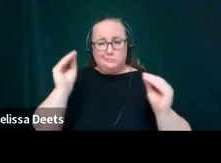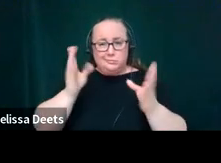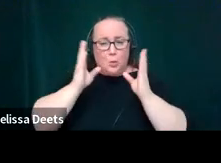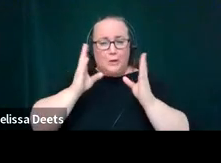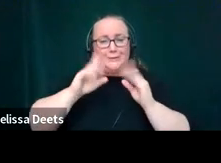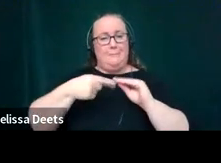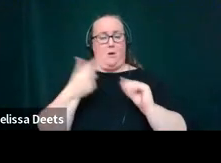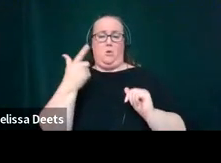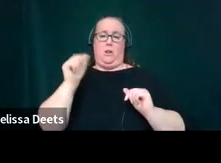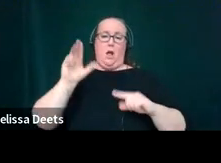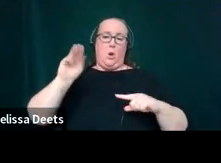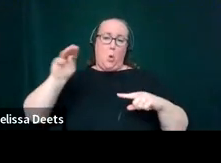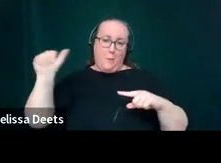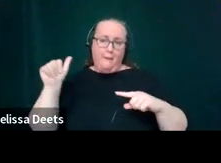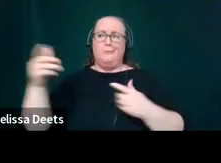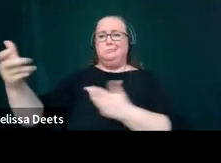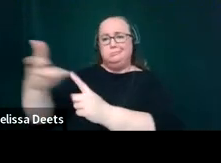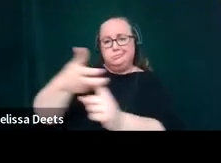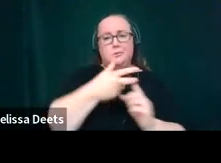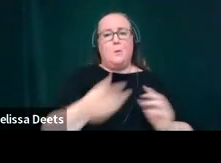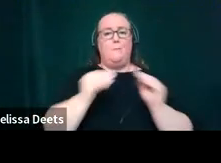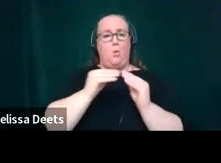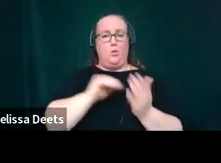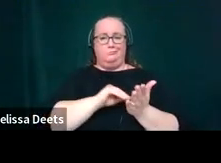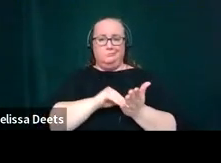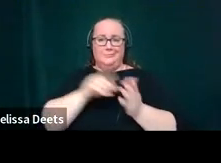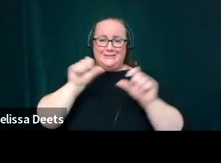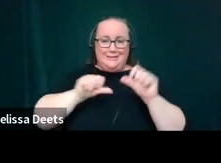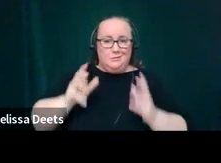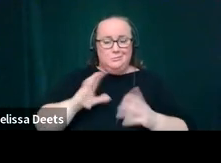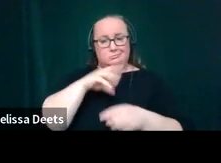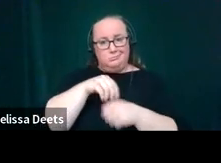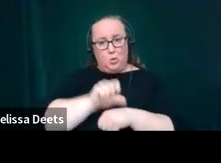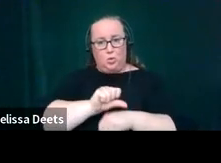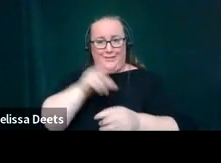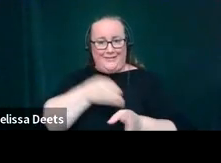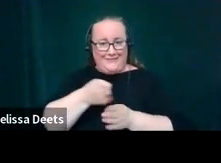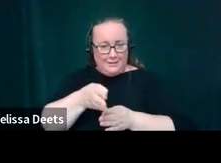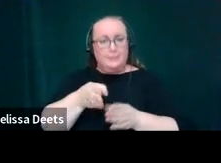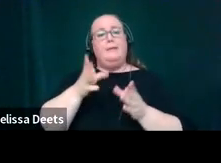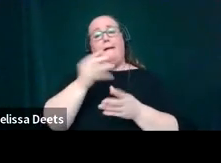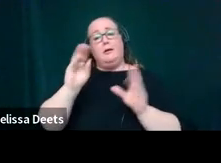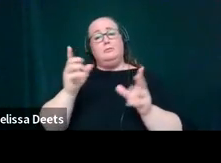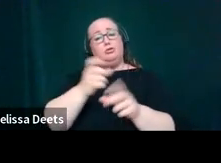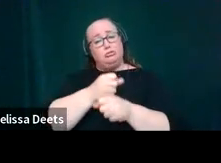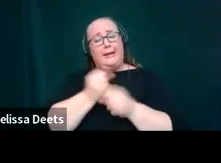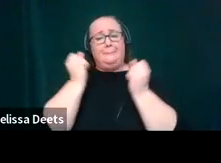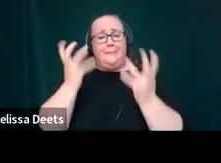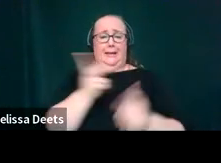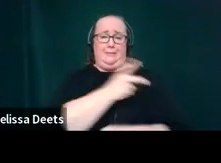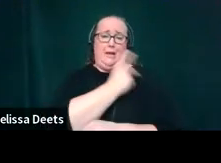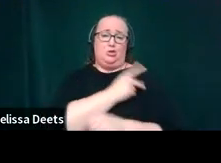and researchers to work in the field, and creating many patient programs. To date,